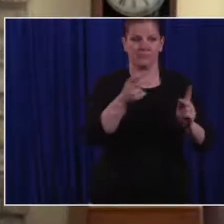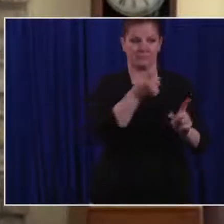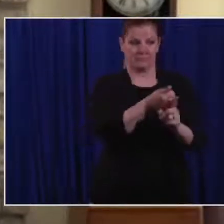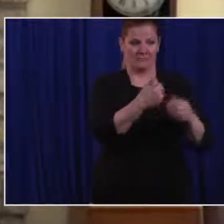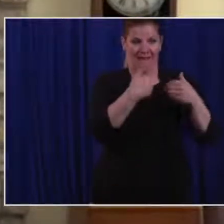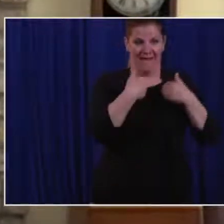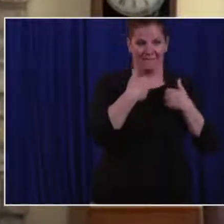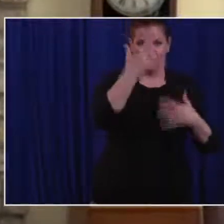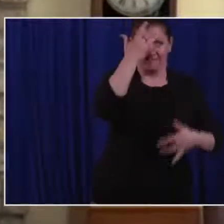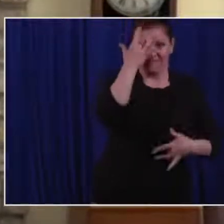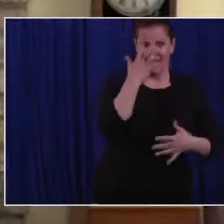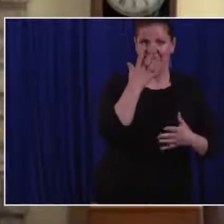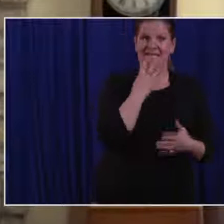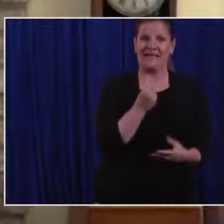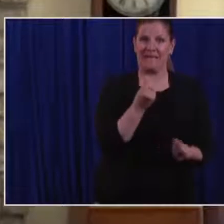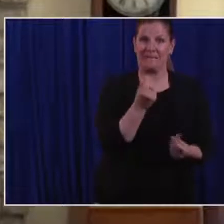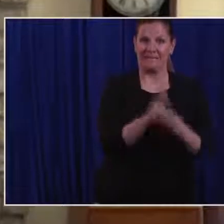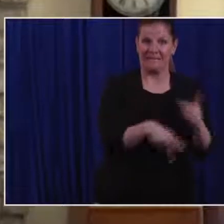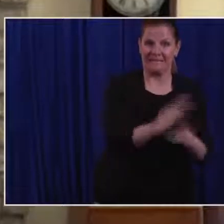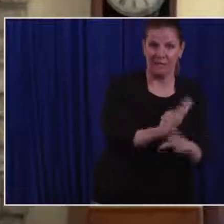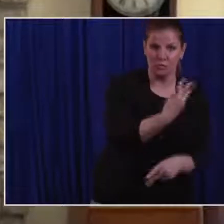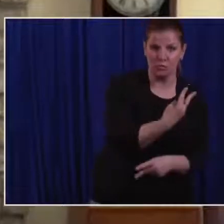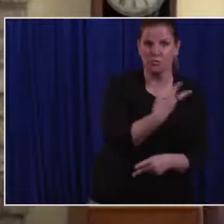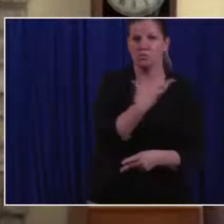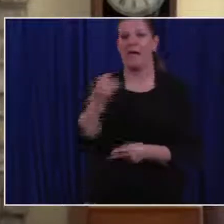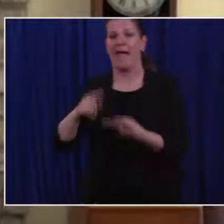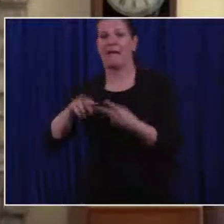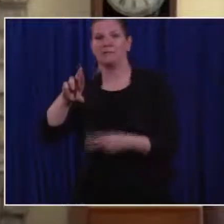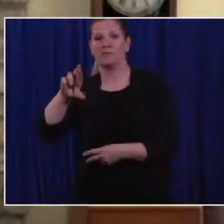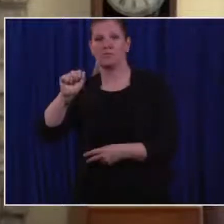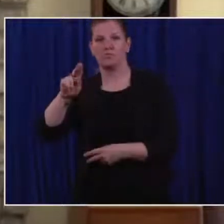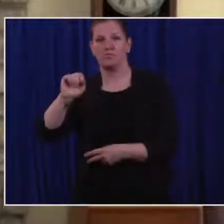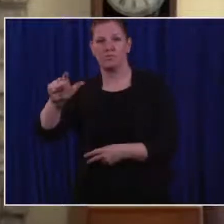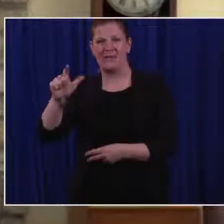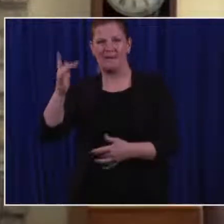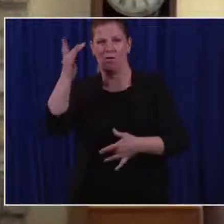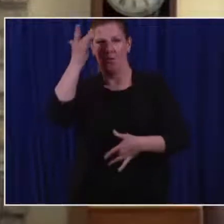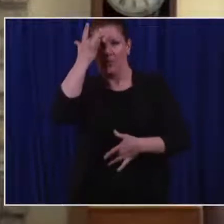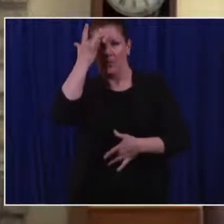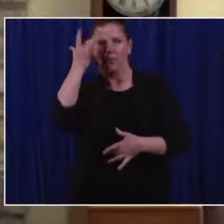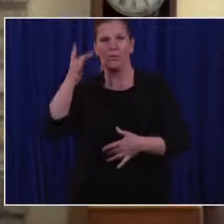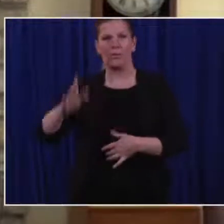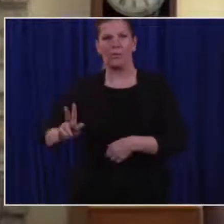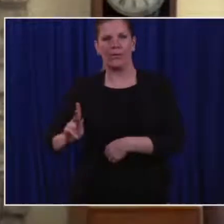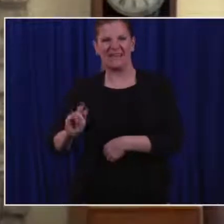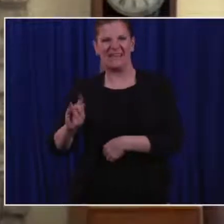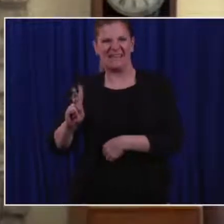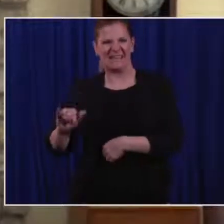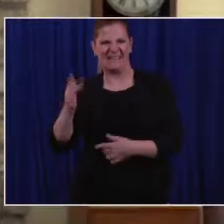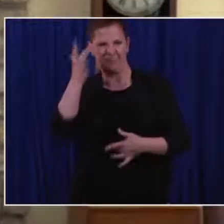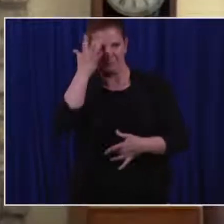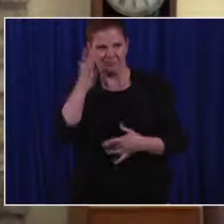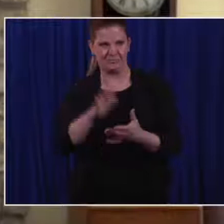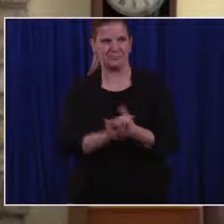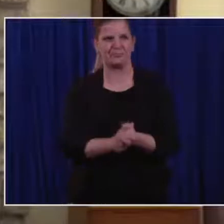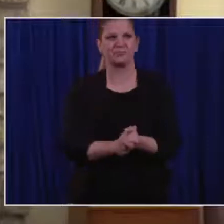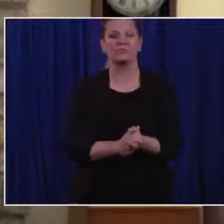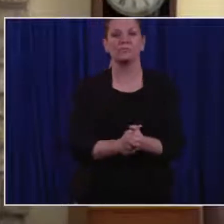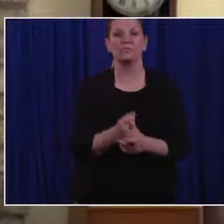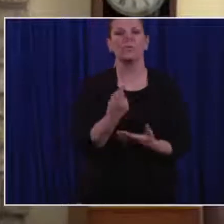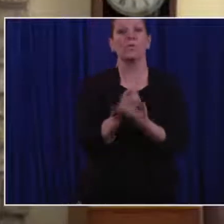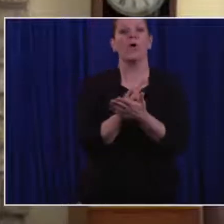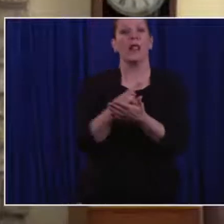Last week, we announced those 60 years of age and older would be eligible to receive the vaccine as part